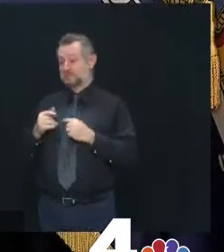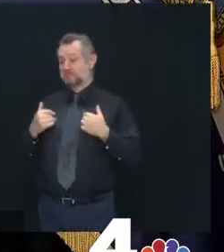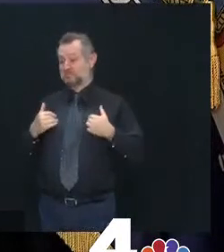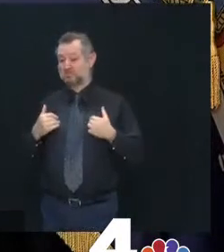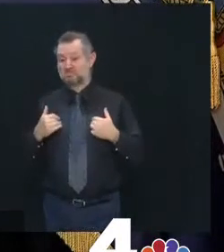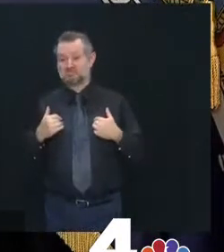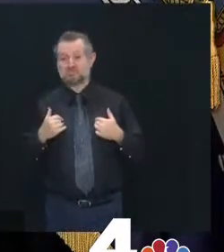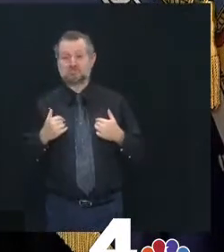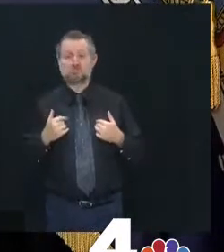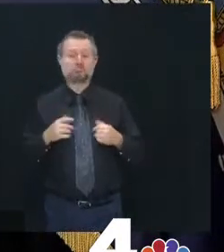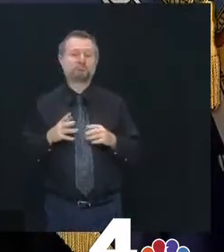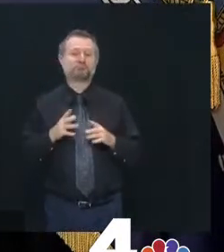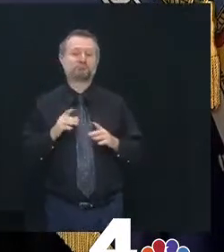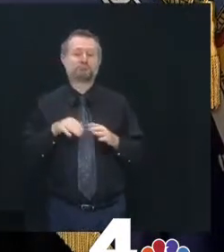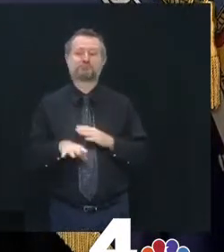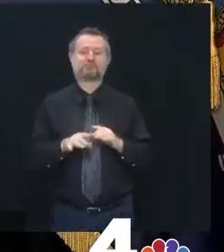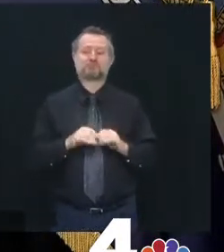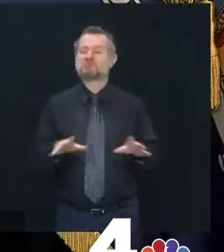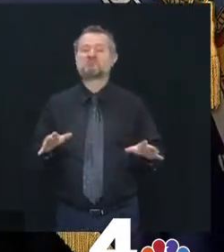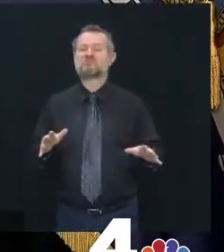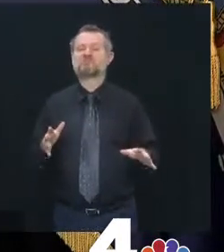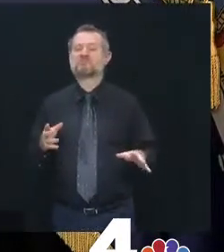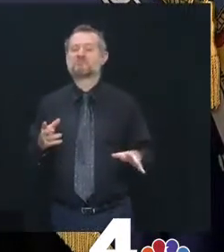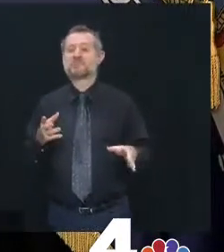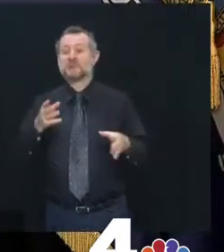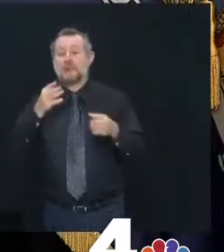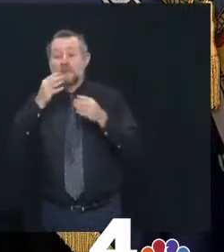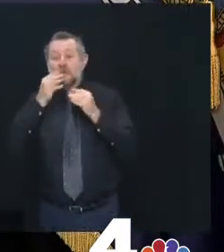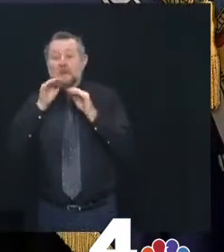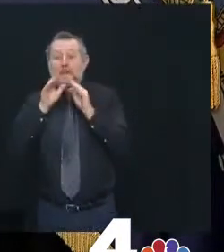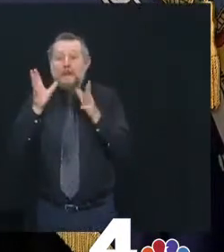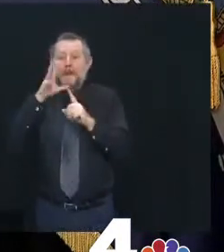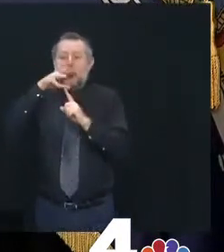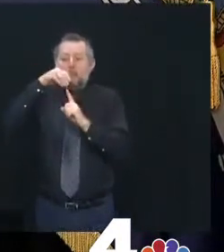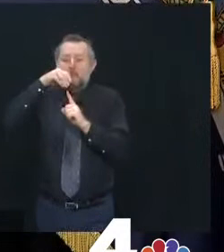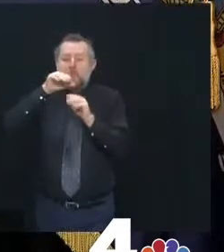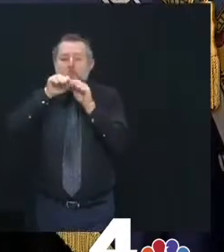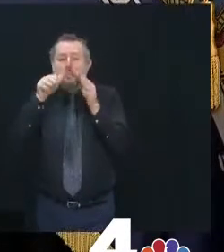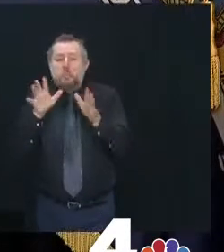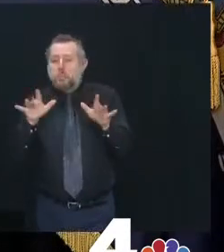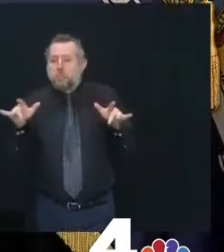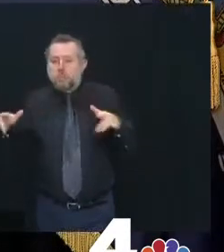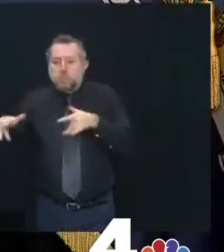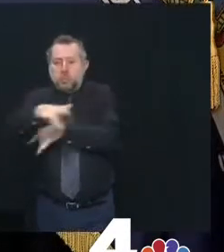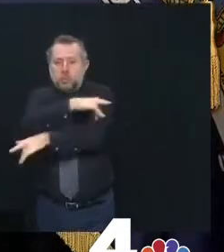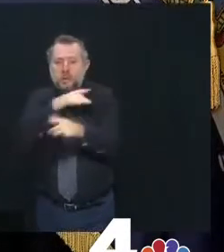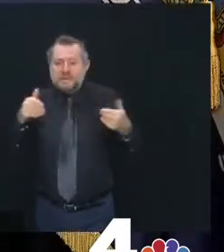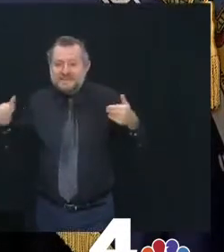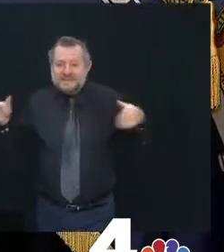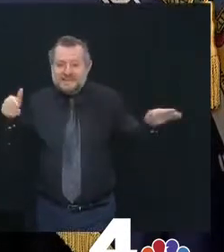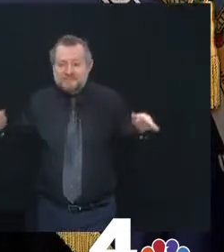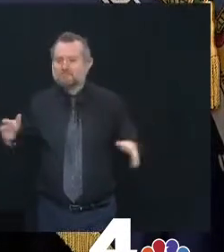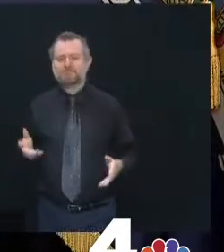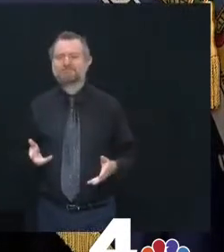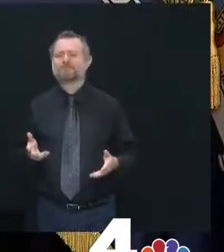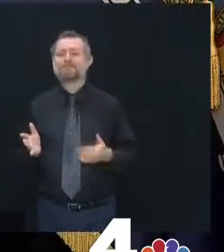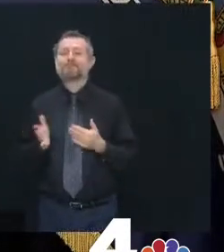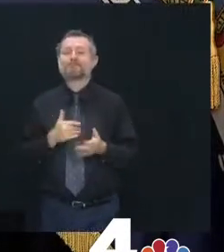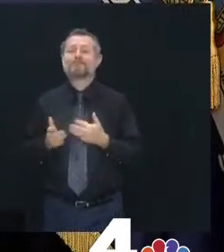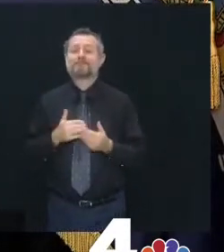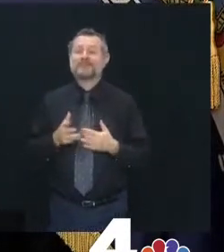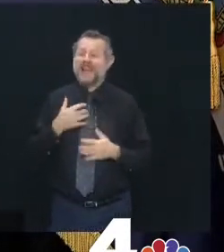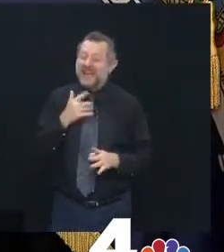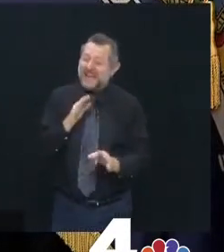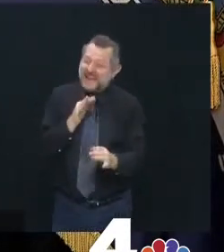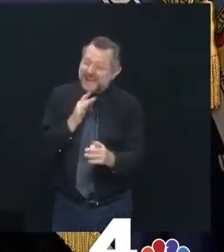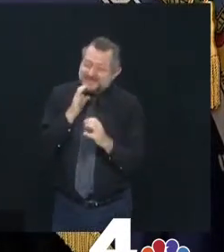you cannot hermetically seal any area. Even with our most aggressive program